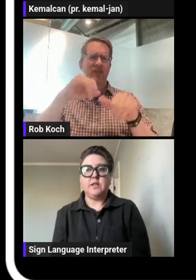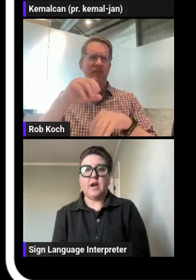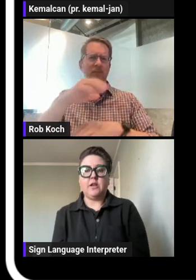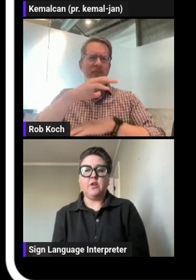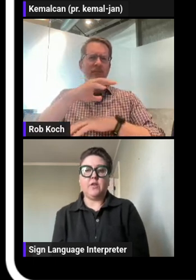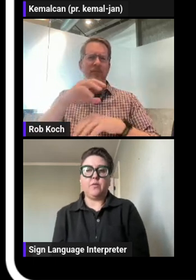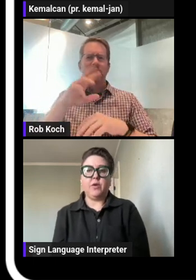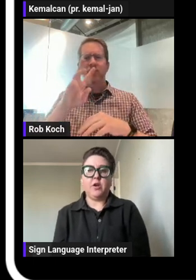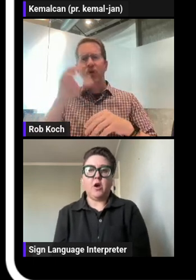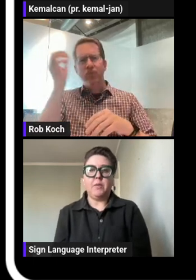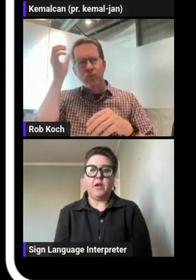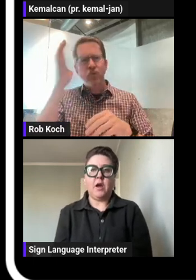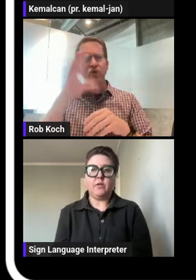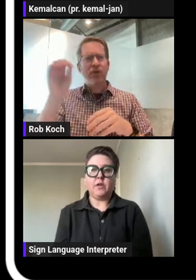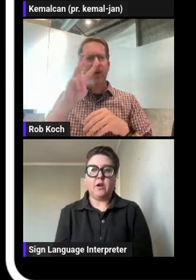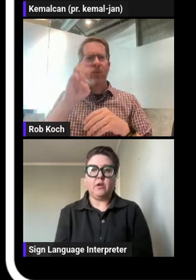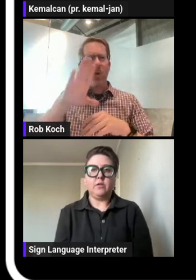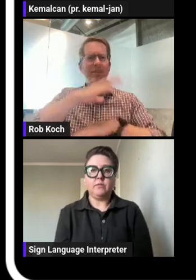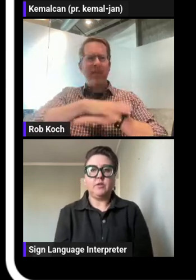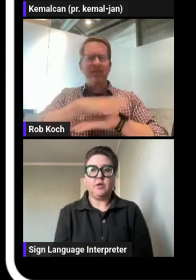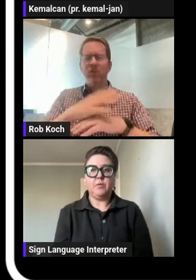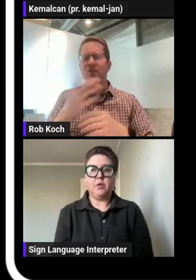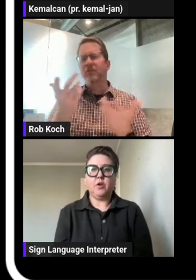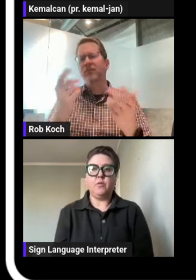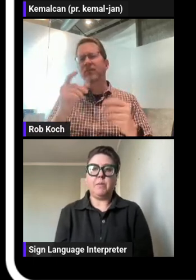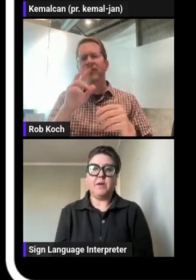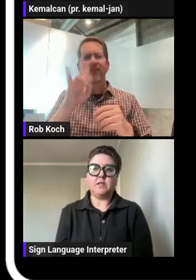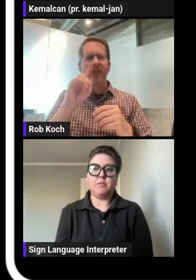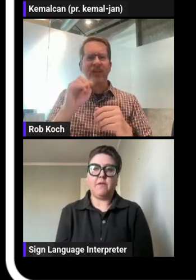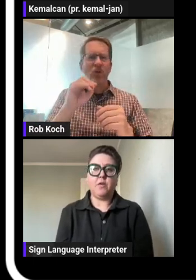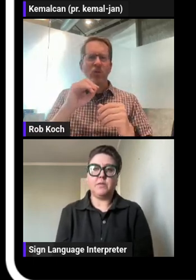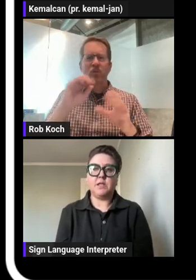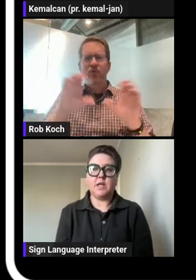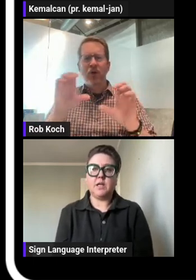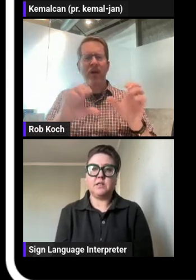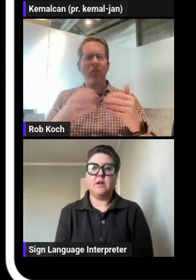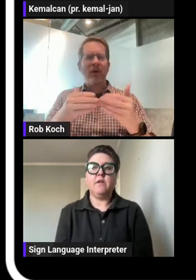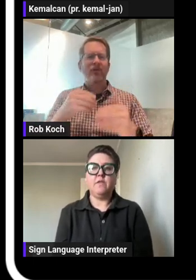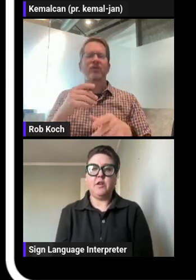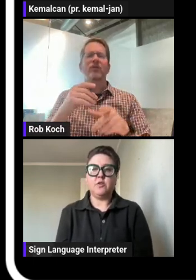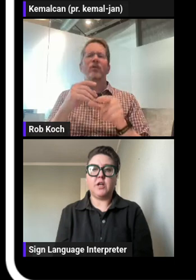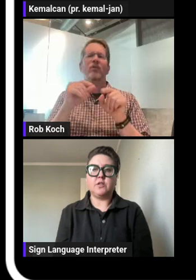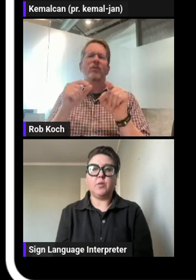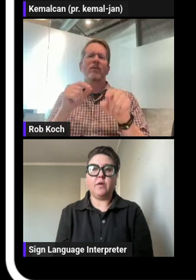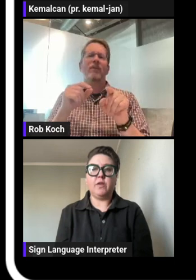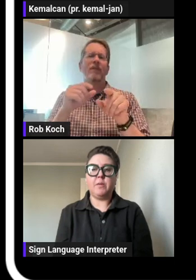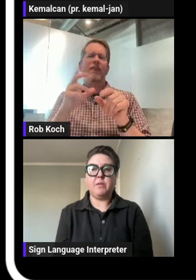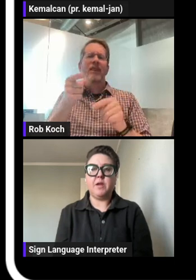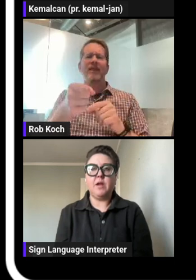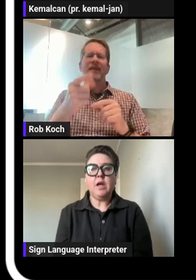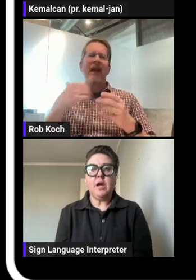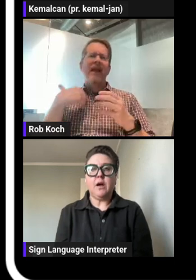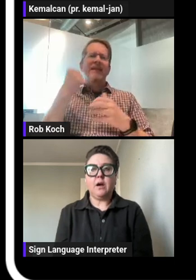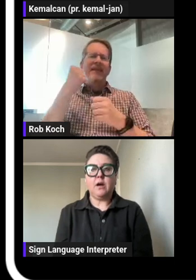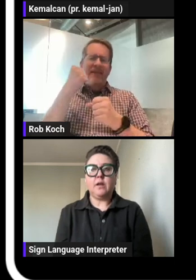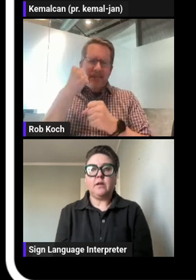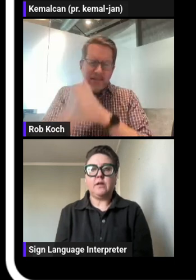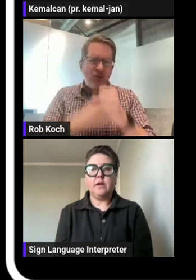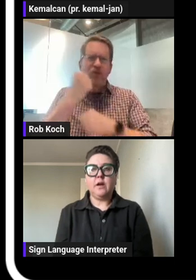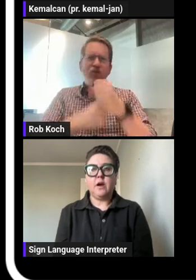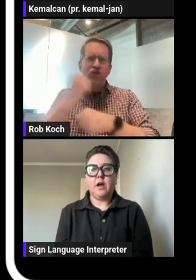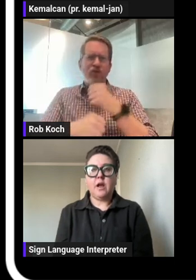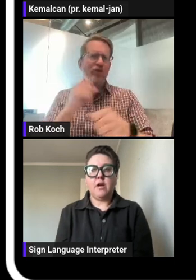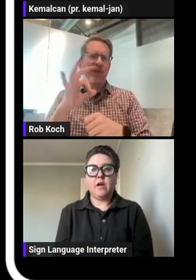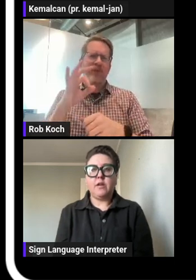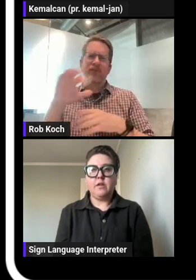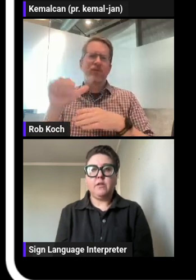you can see that, that's pretty common out there in computer and web-based platforms and things, video chats, whatever that may be. And